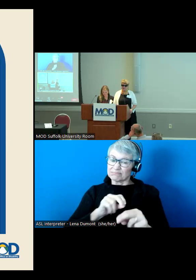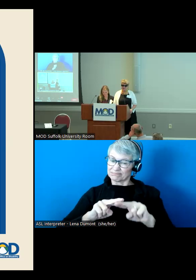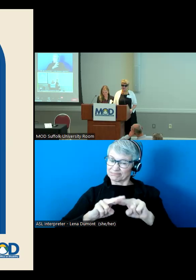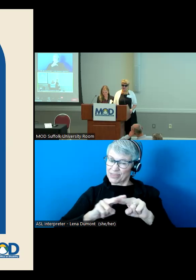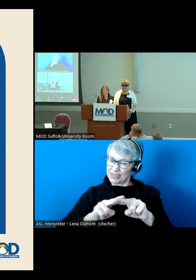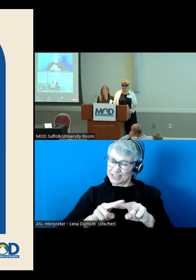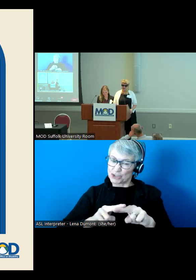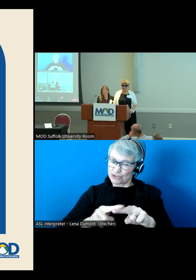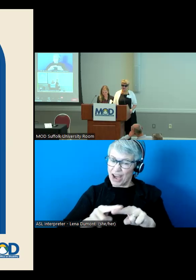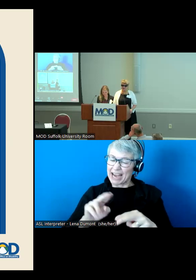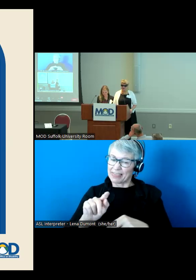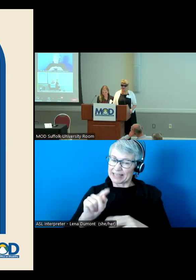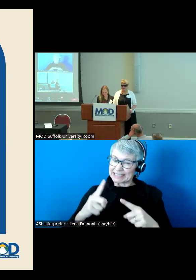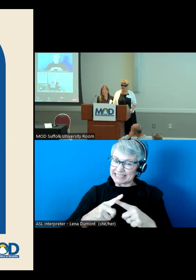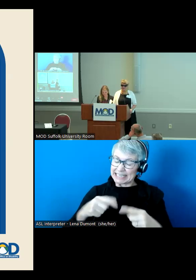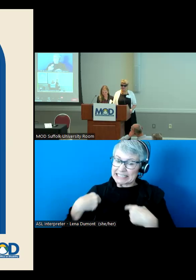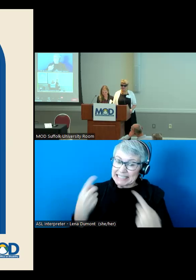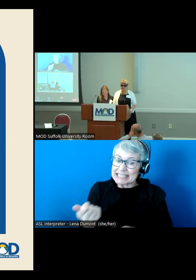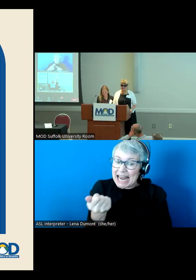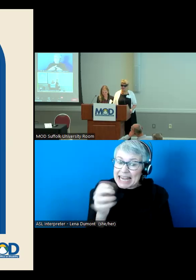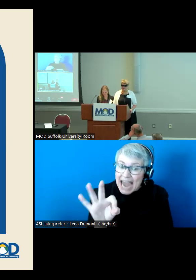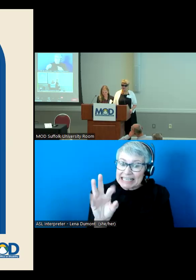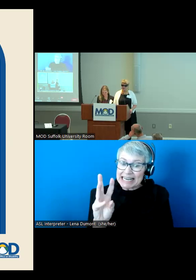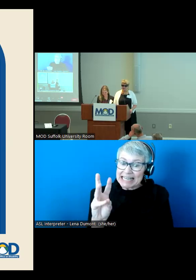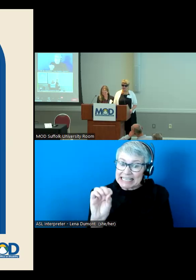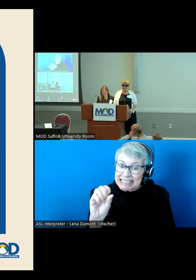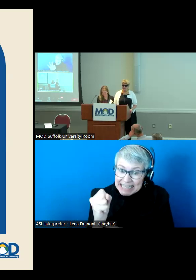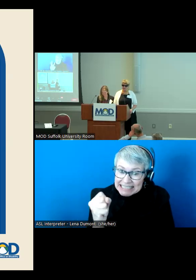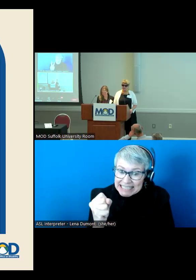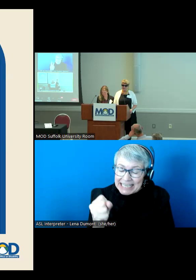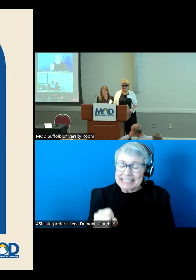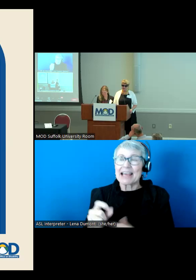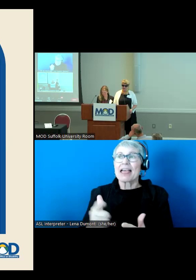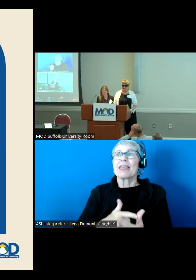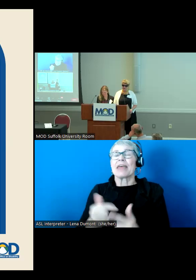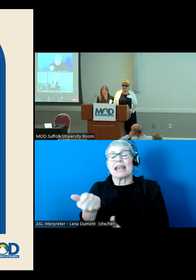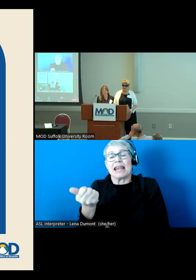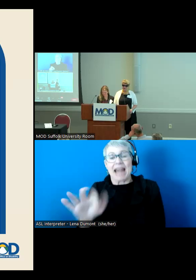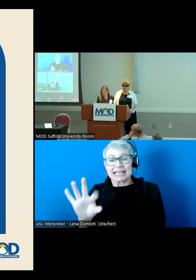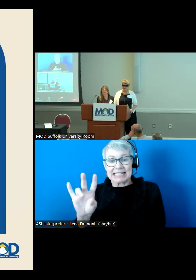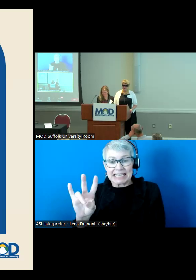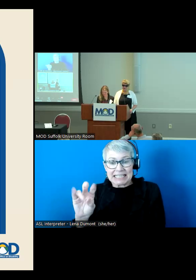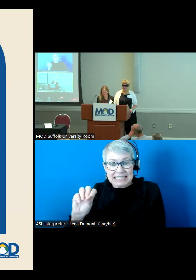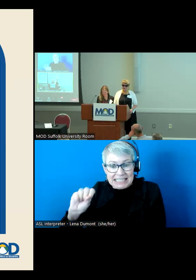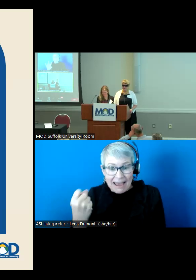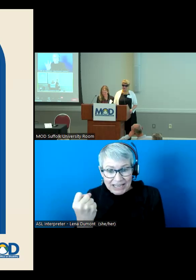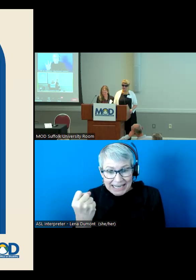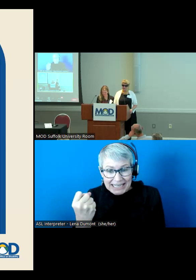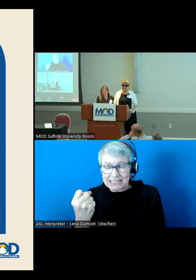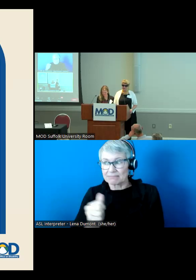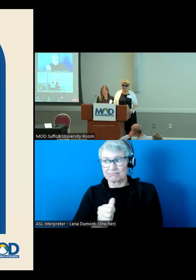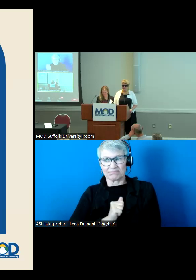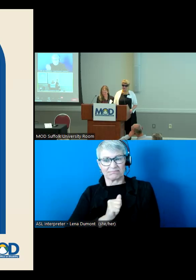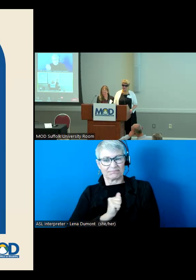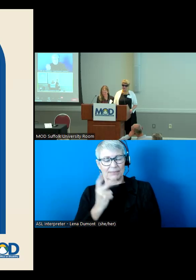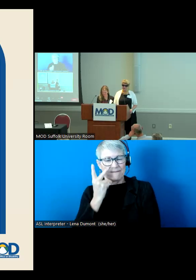1960s, and through the 1970s, going to UMass Boston, as a person that's visually impaired